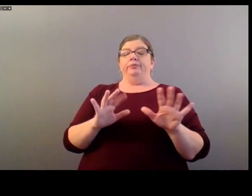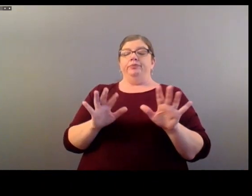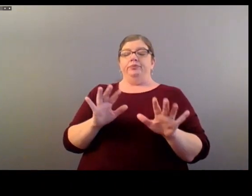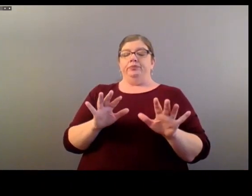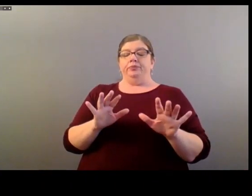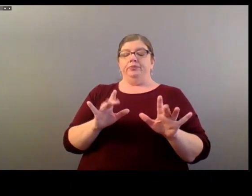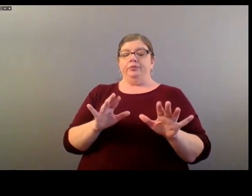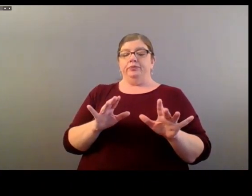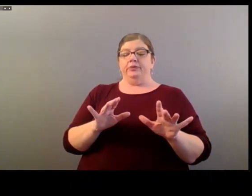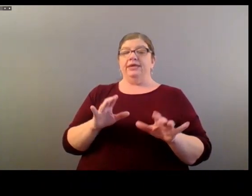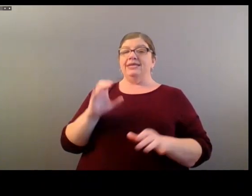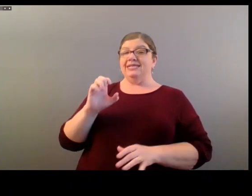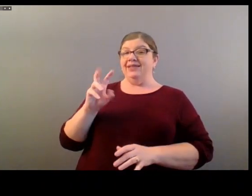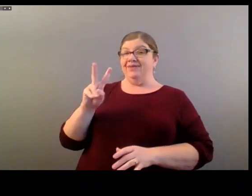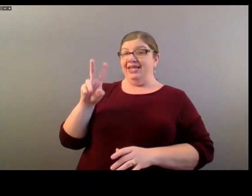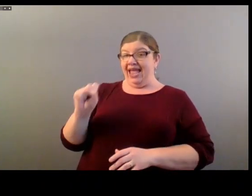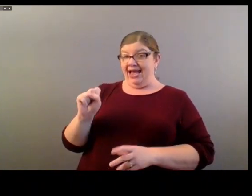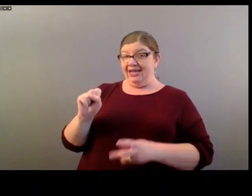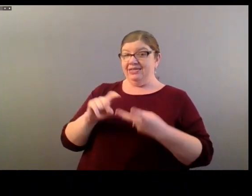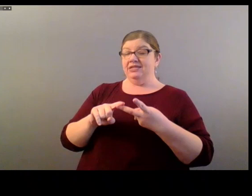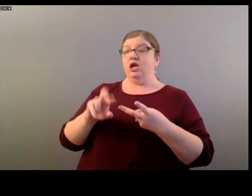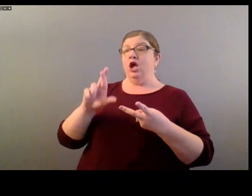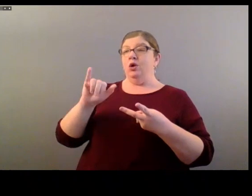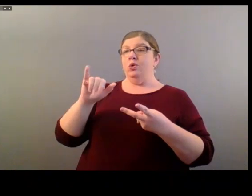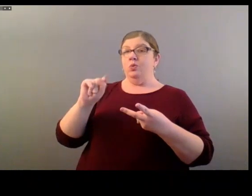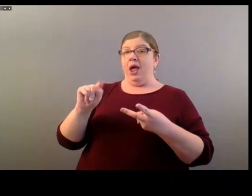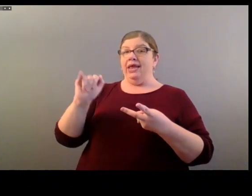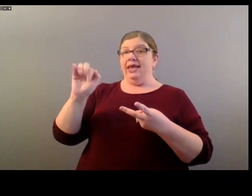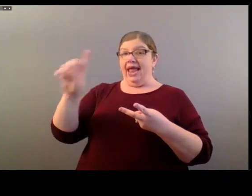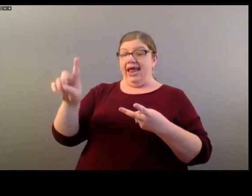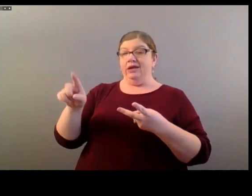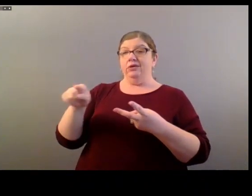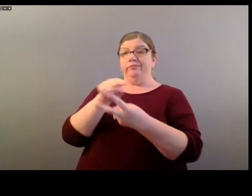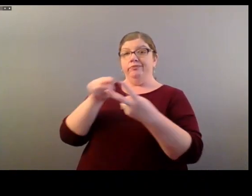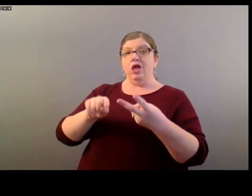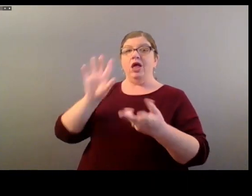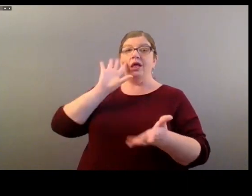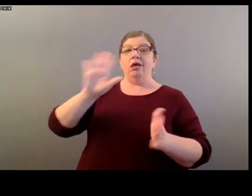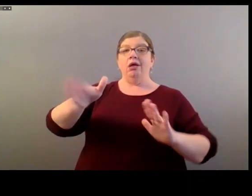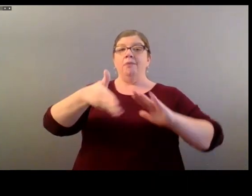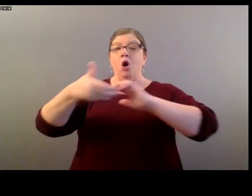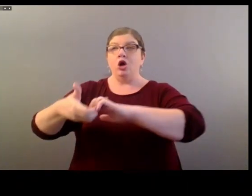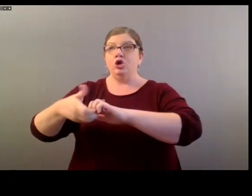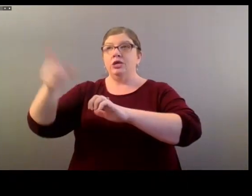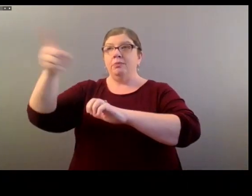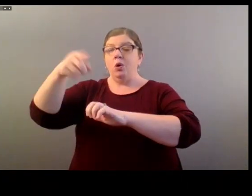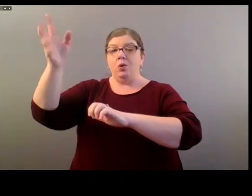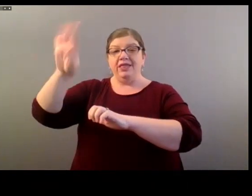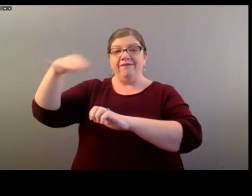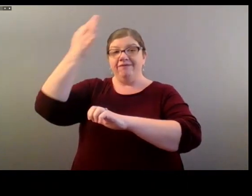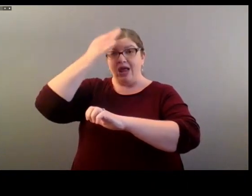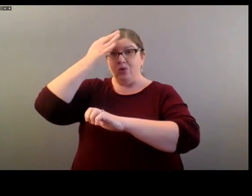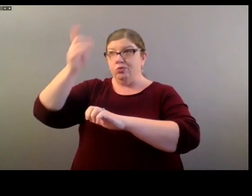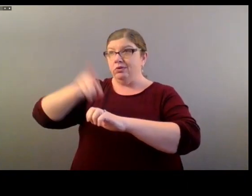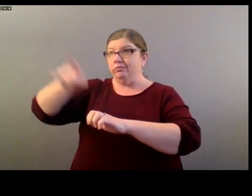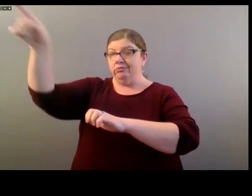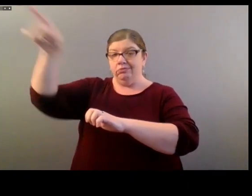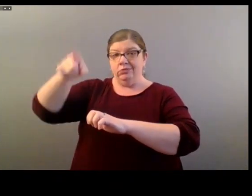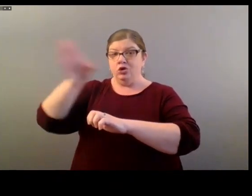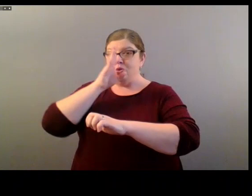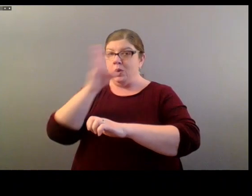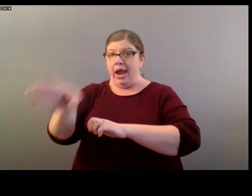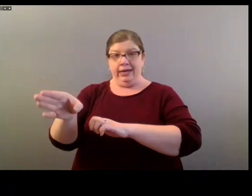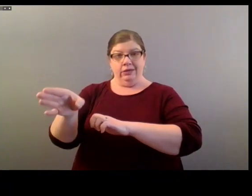the CVS and Rite Aid in a federal partnership, which means that it's a direct relationship to